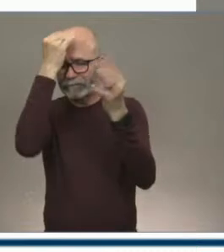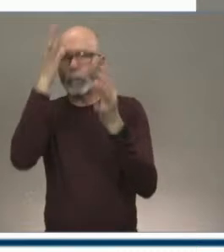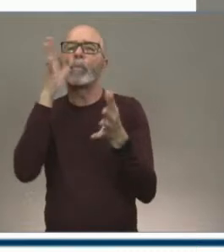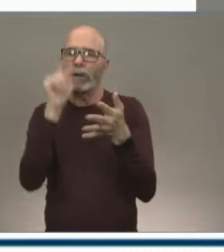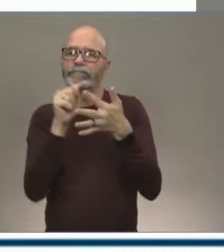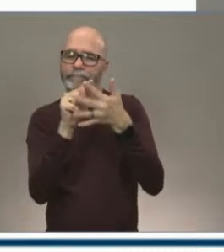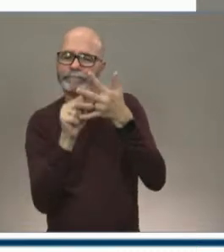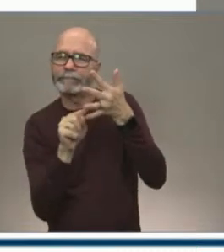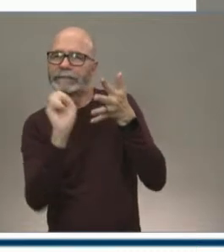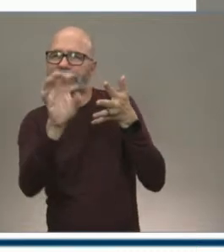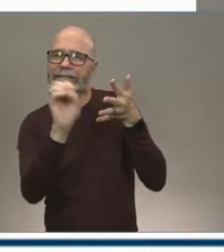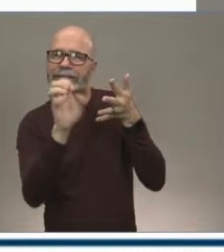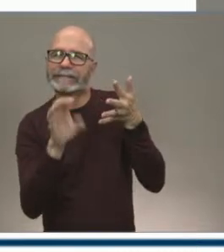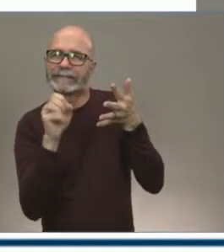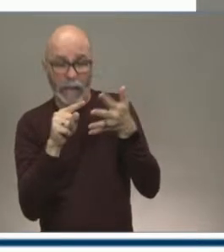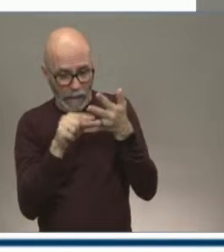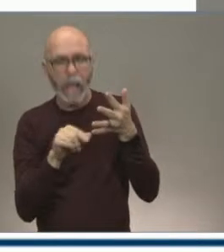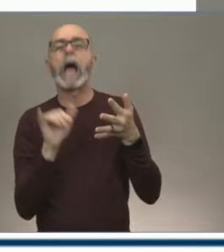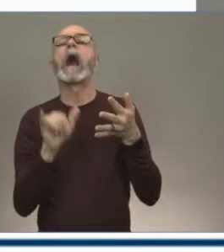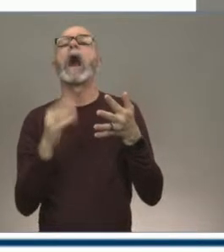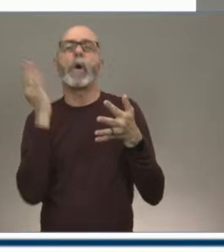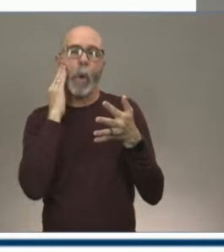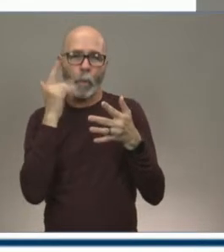letter. All